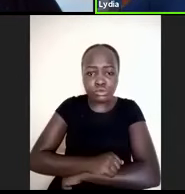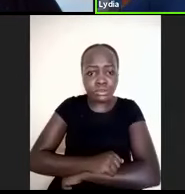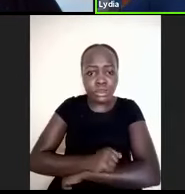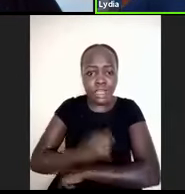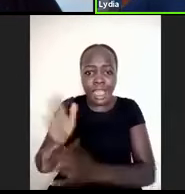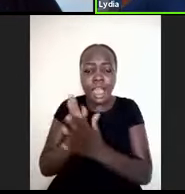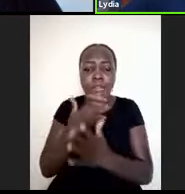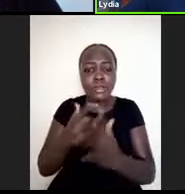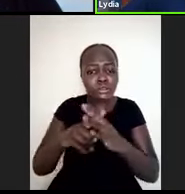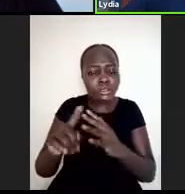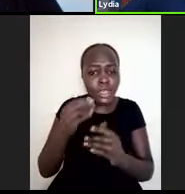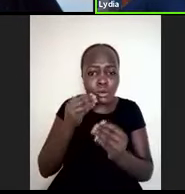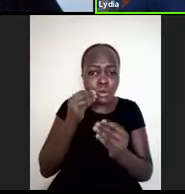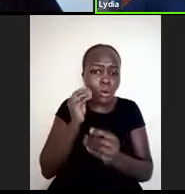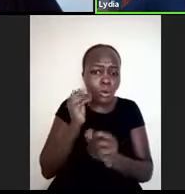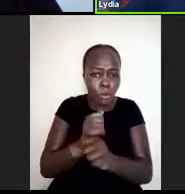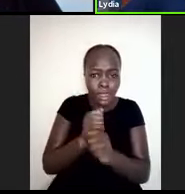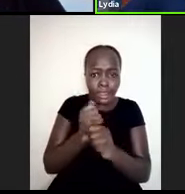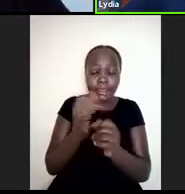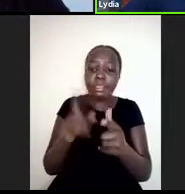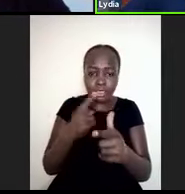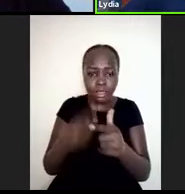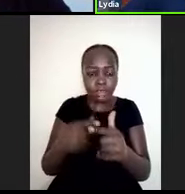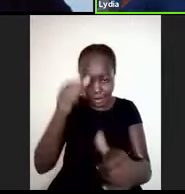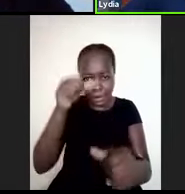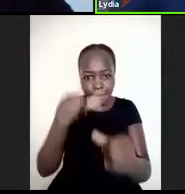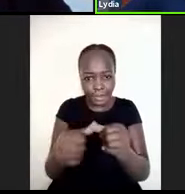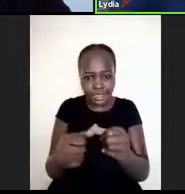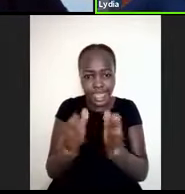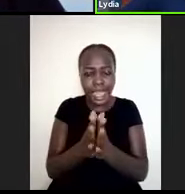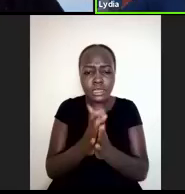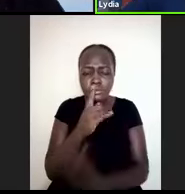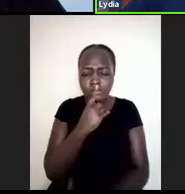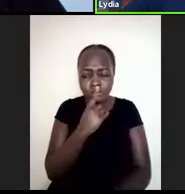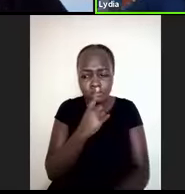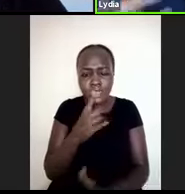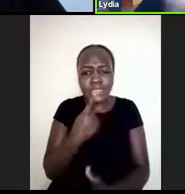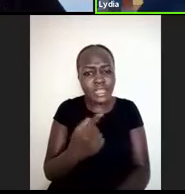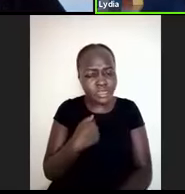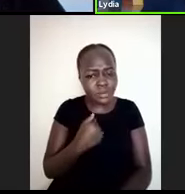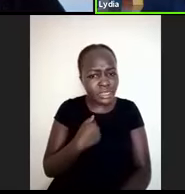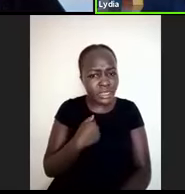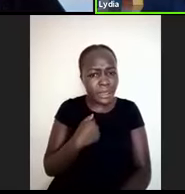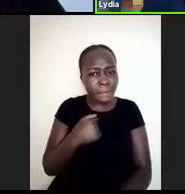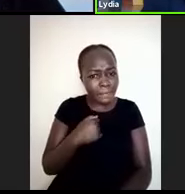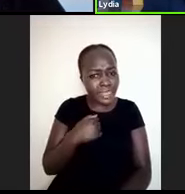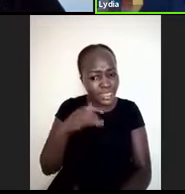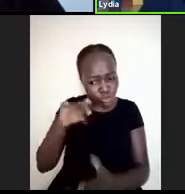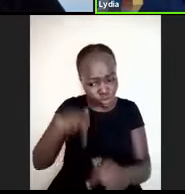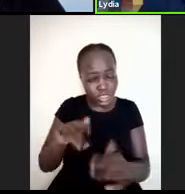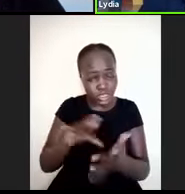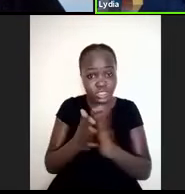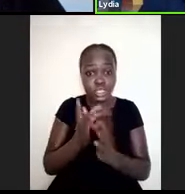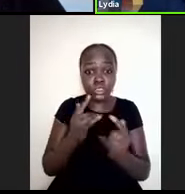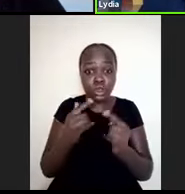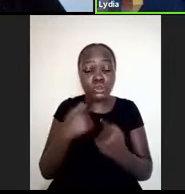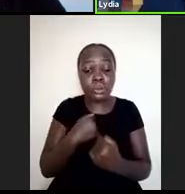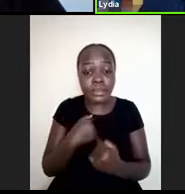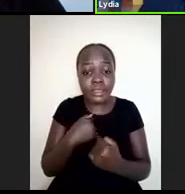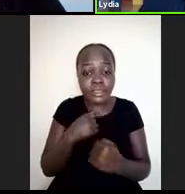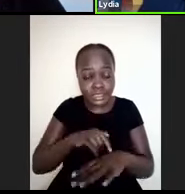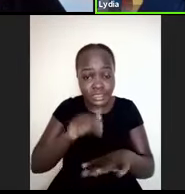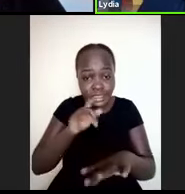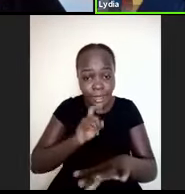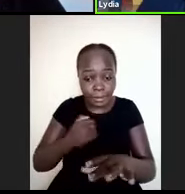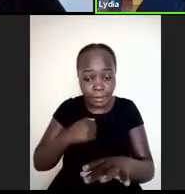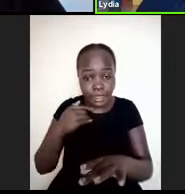homework. And then he remembers and then he tells me, Mom, Jesus talked to me today when I was in school. I